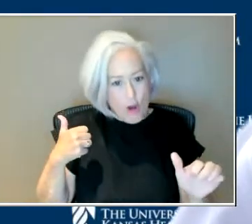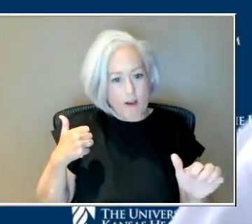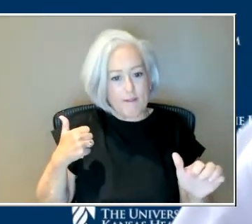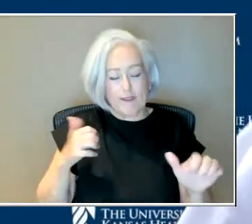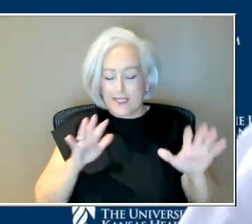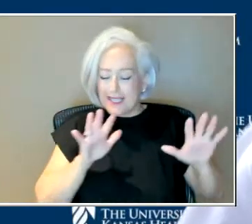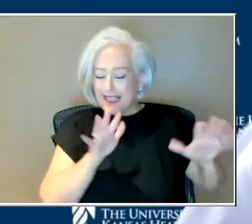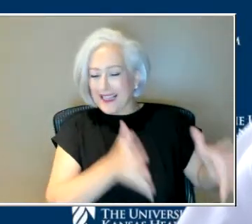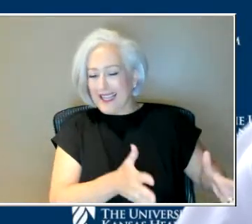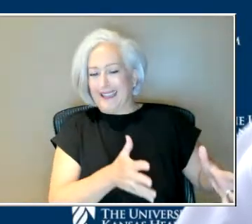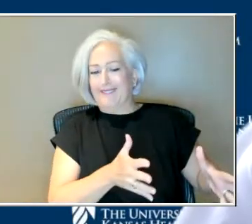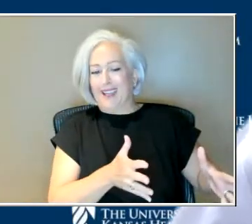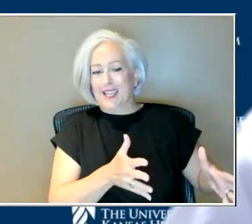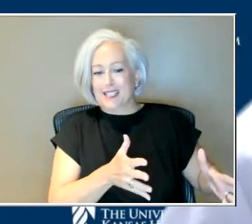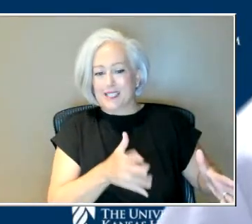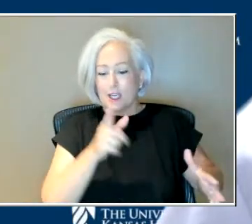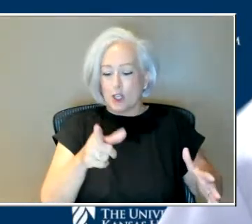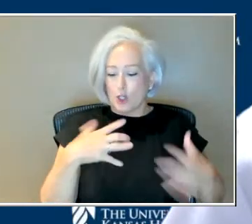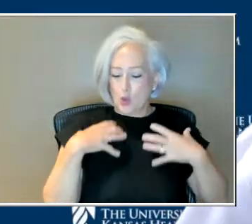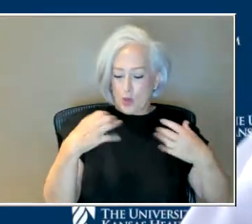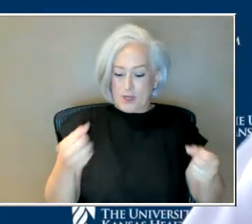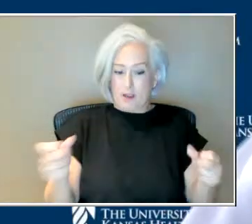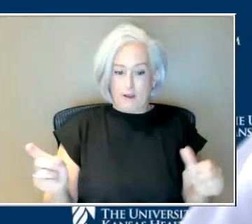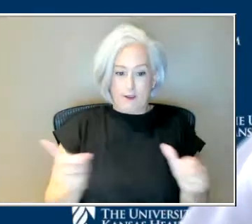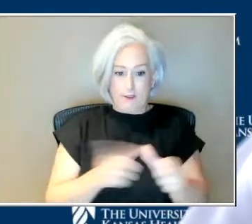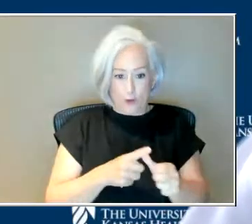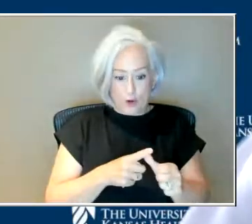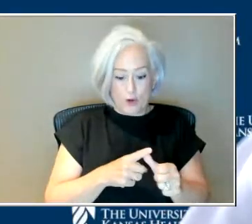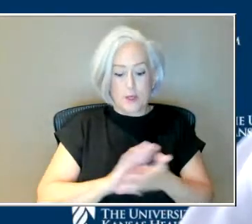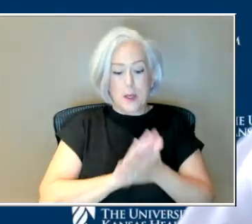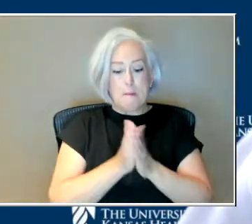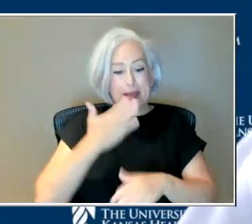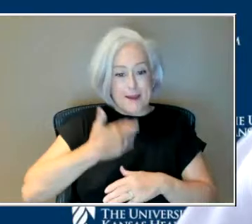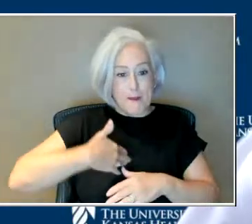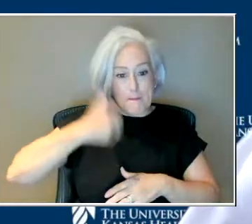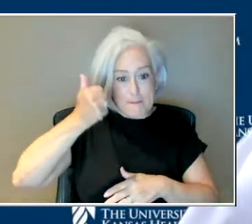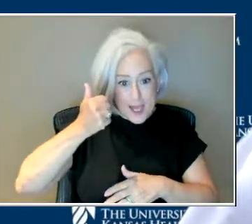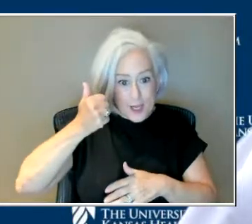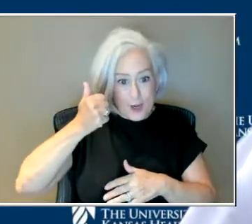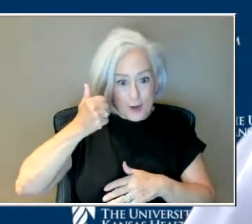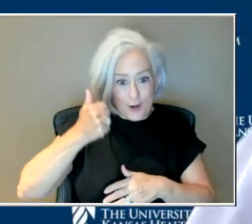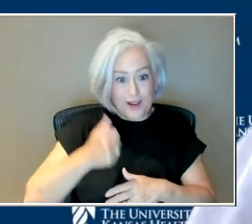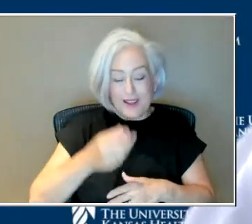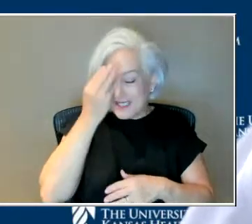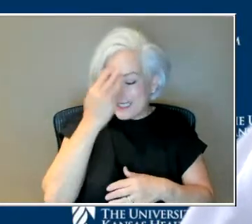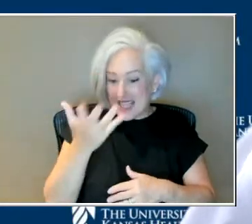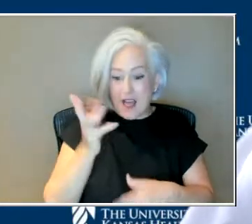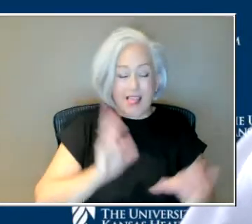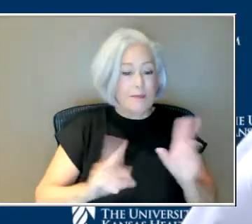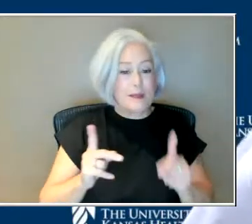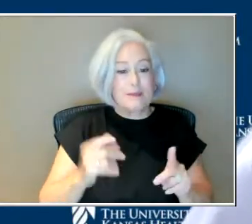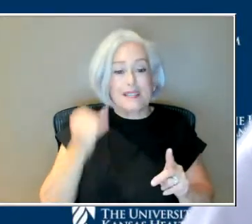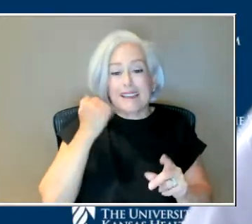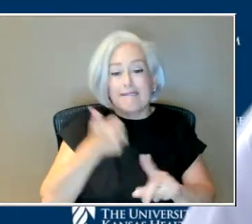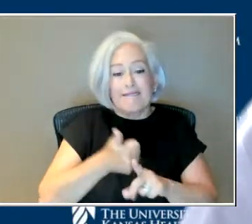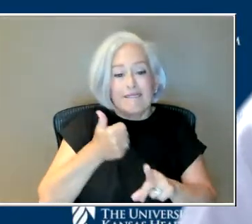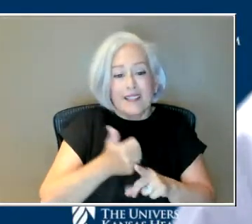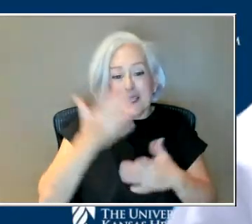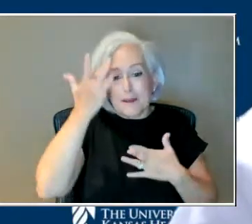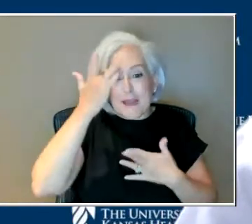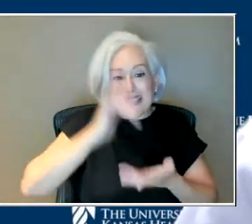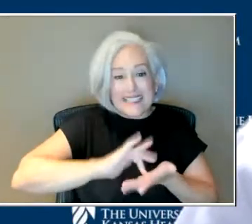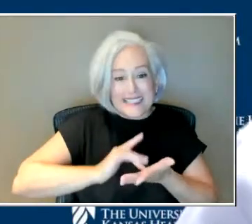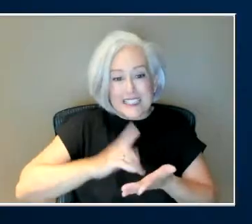that you need to recover, and then make sure you get better, and letting people know that when you're older, when you're on medications for various conditions, that can take